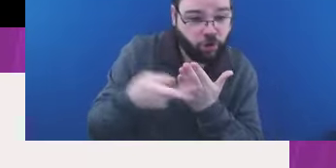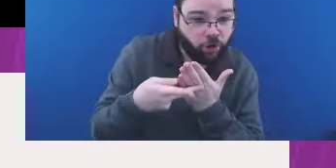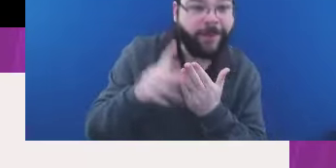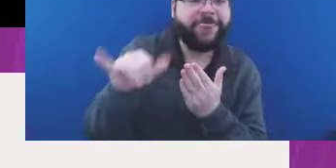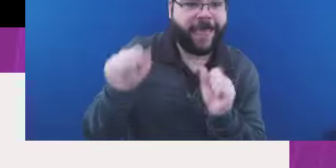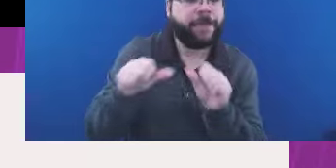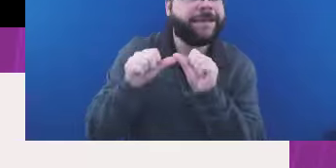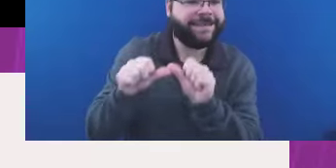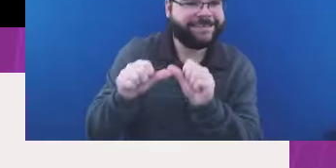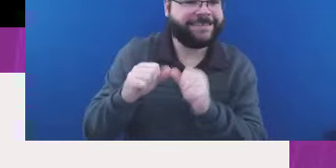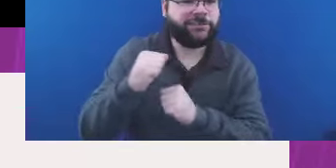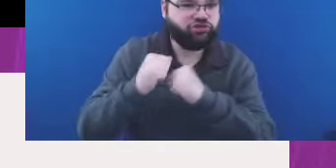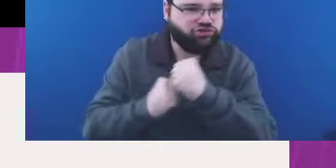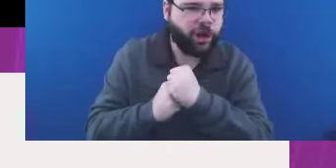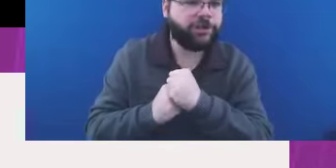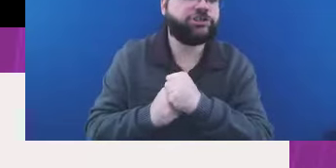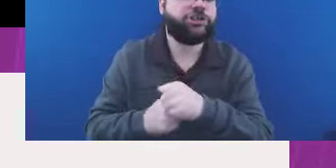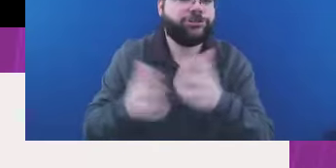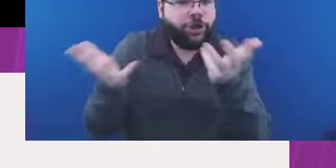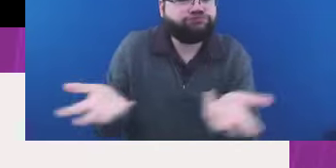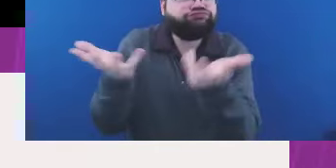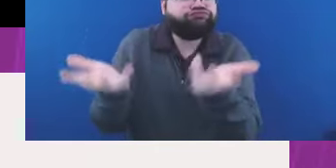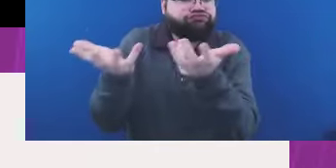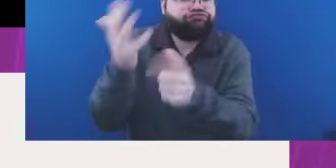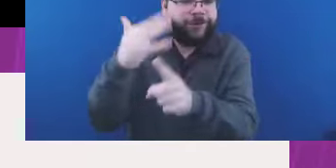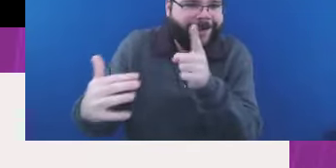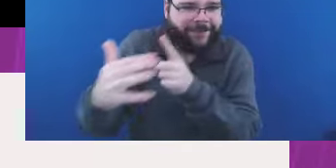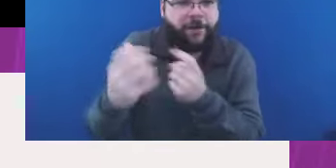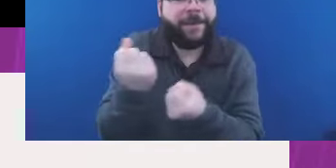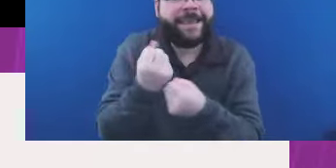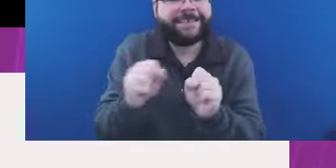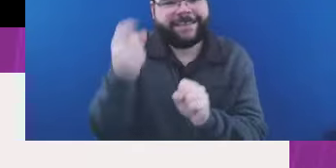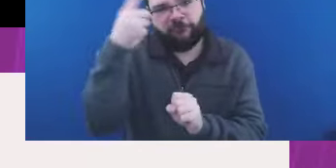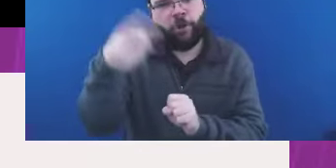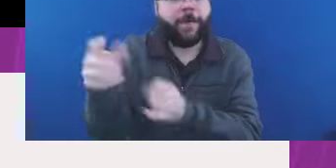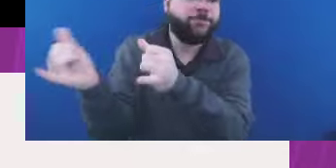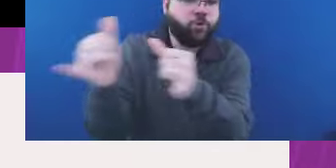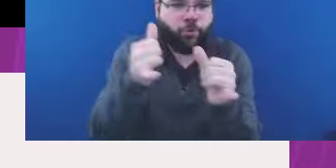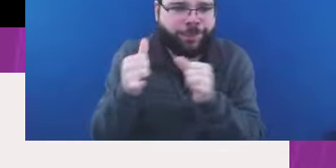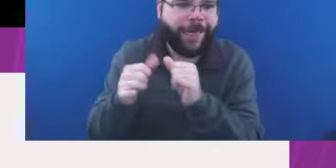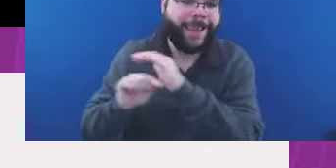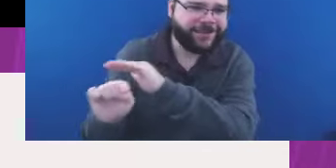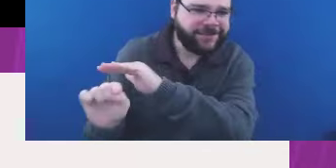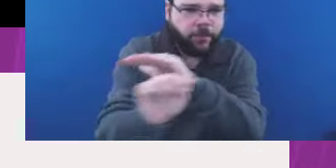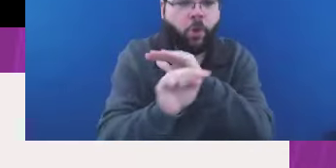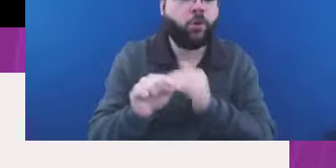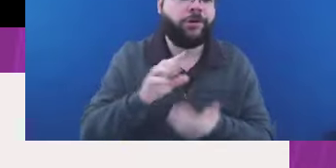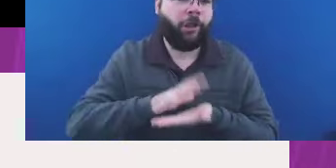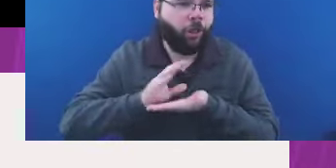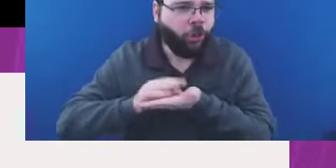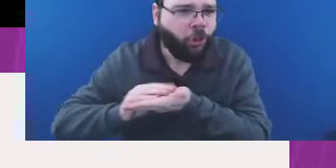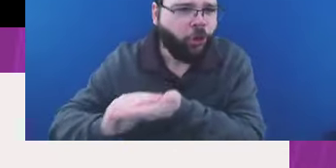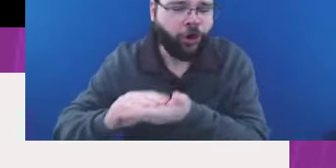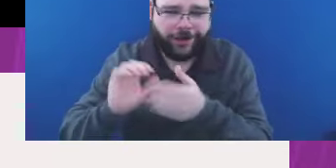can be the structured environment, the nurturing environment that's safe for them to play and explore and to learn. That can make all